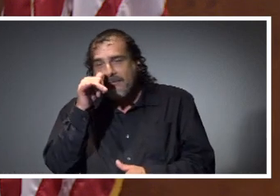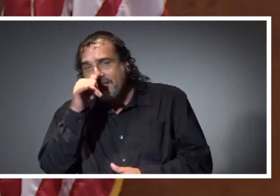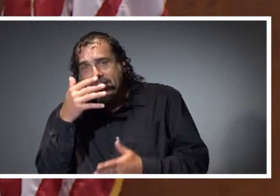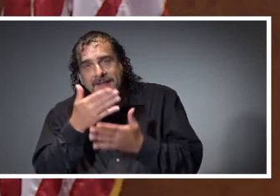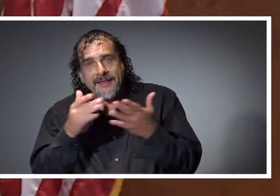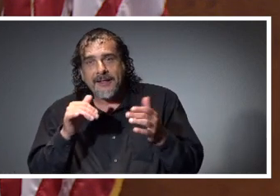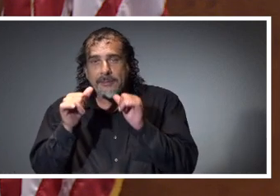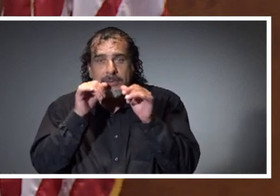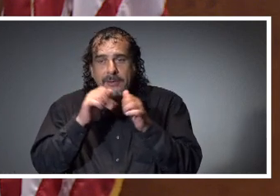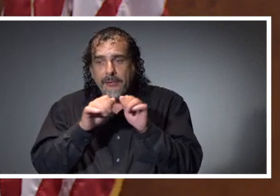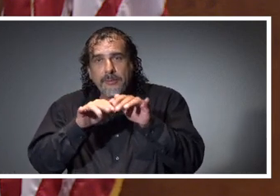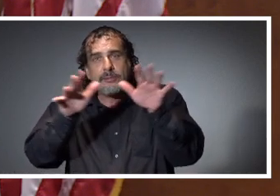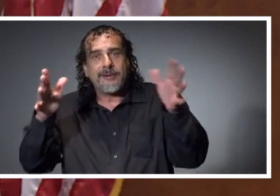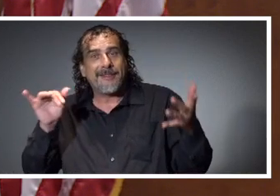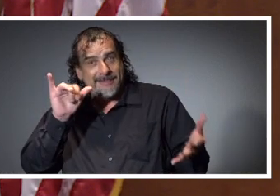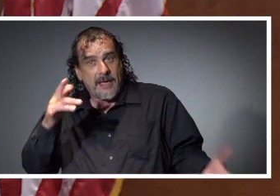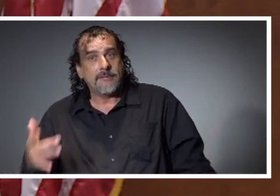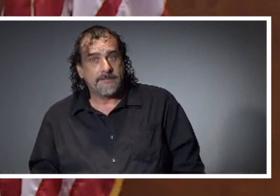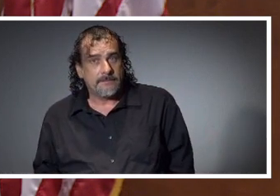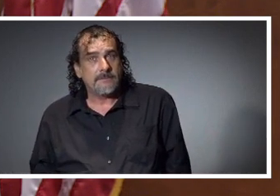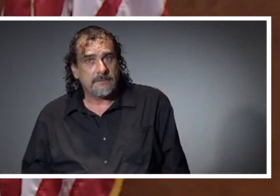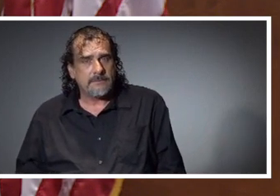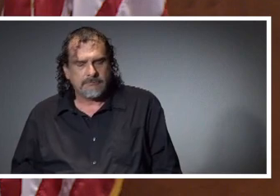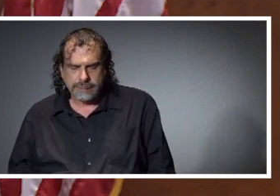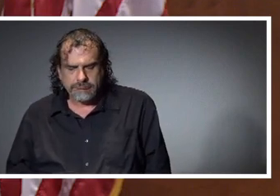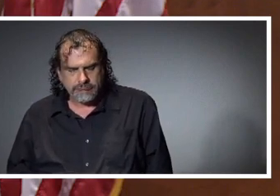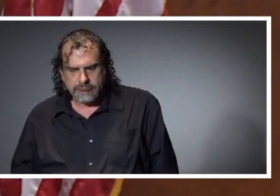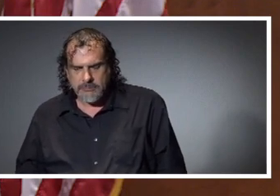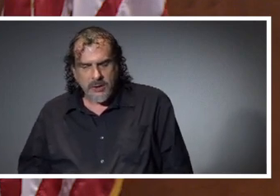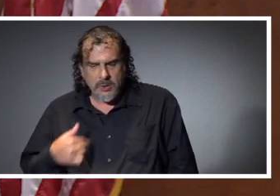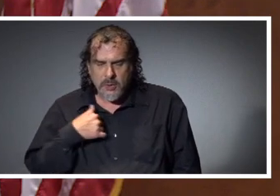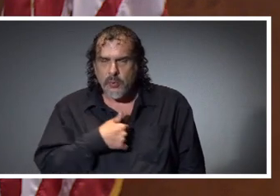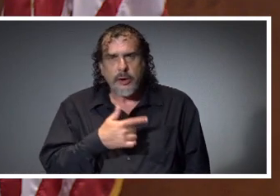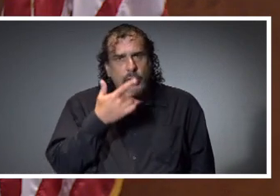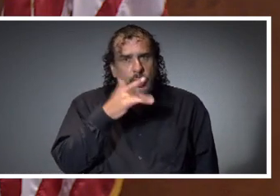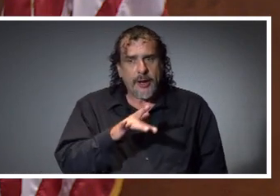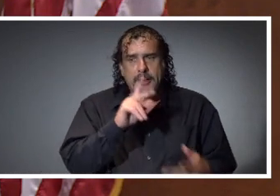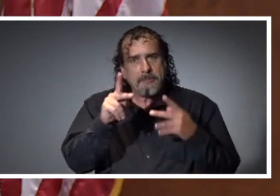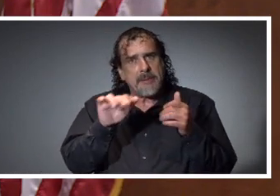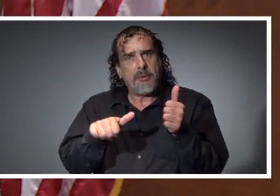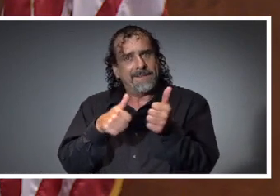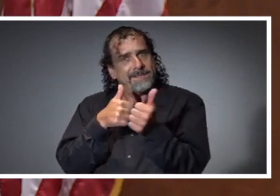significant spread in the communities. We're very fortunate in that regard.